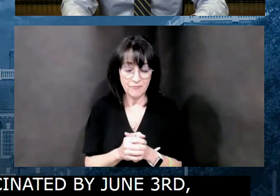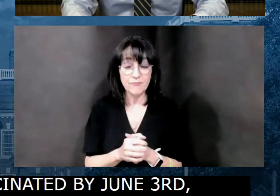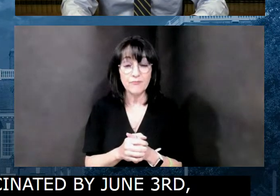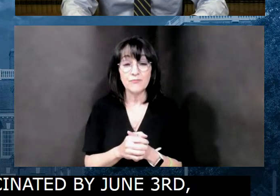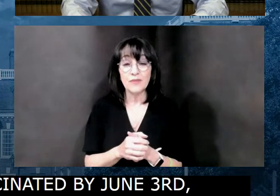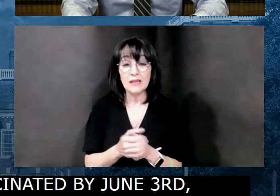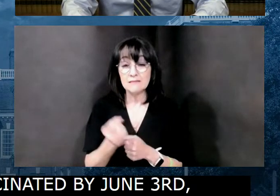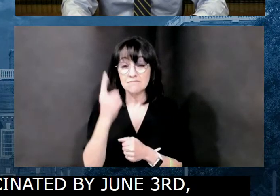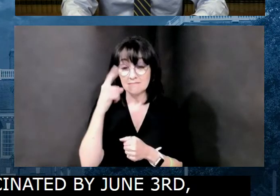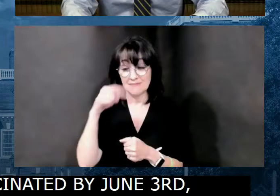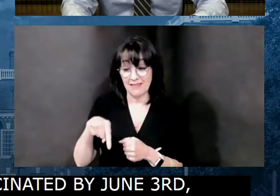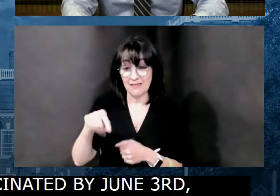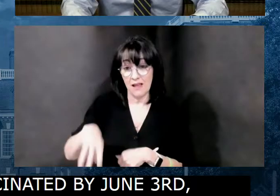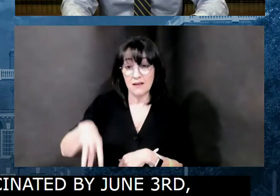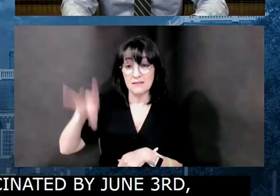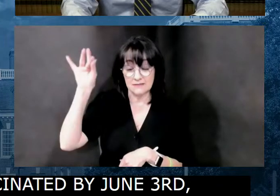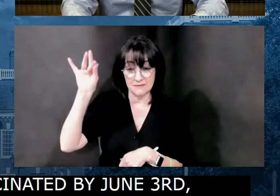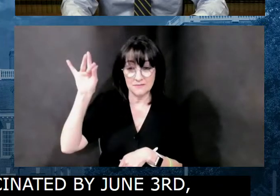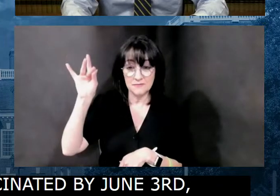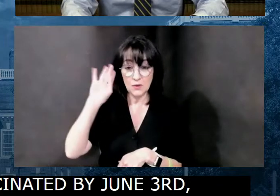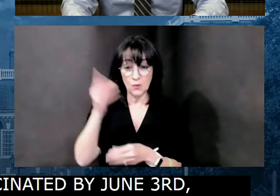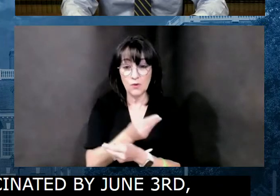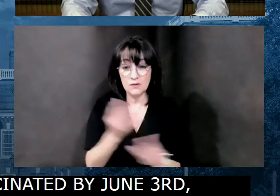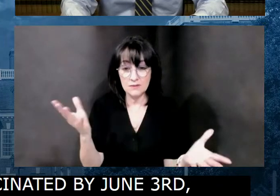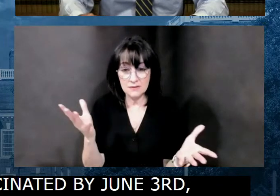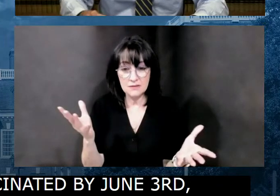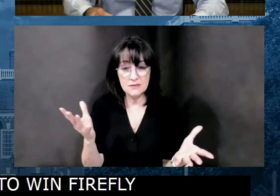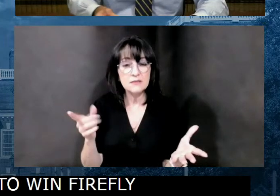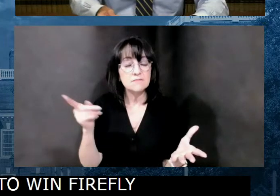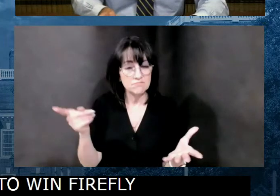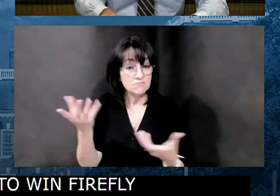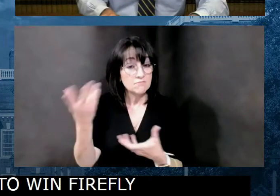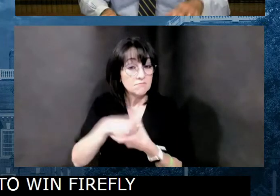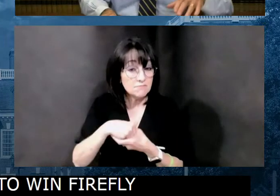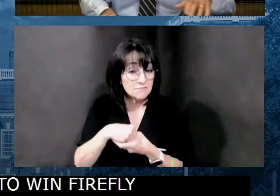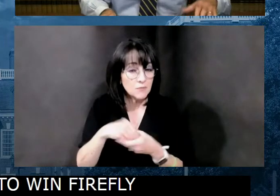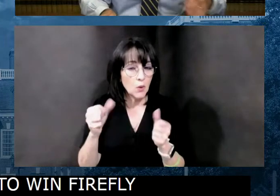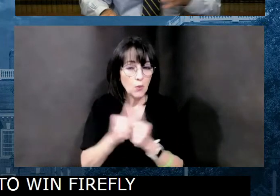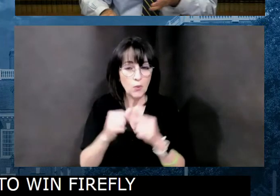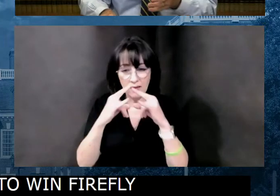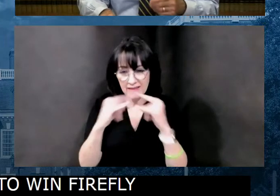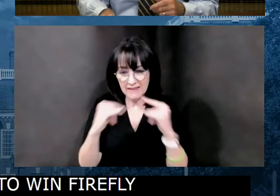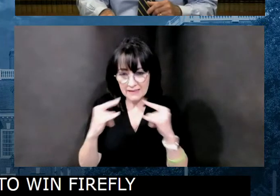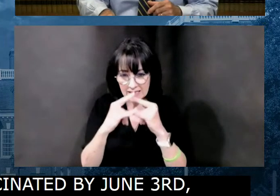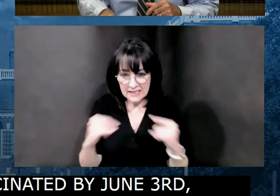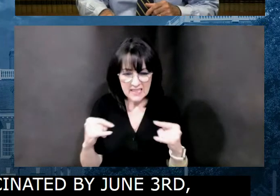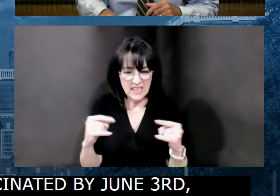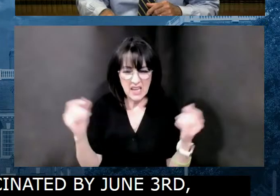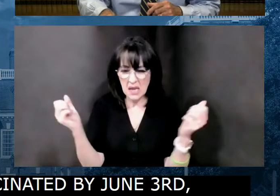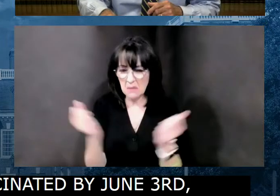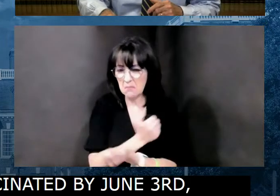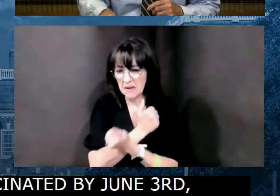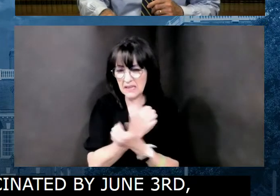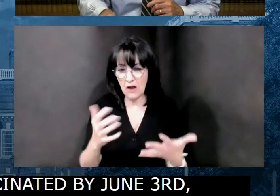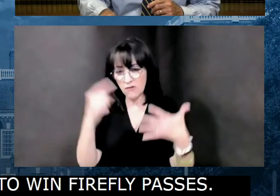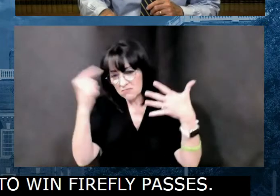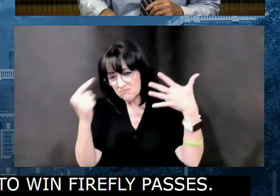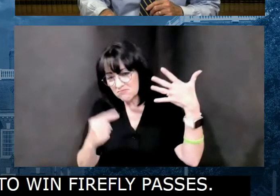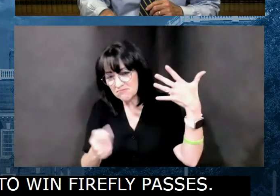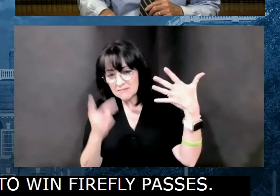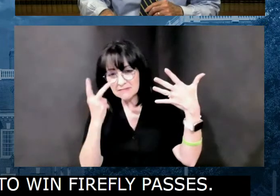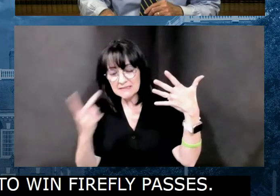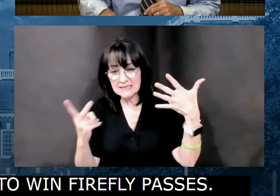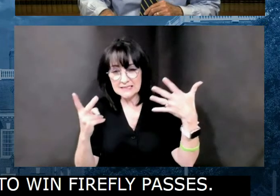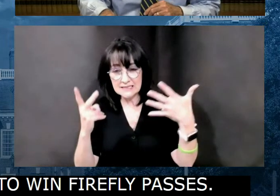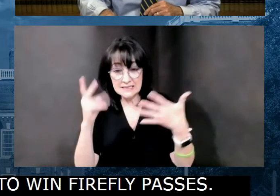Firefly passes, and I understand camping accommodations as well. There's a whole package there. You can see the